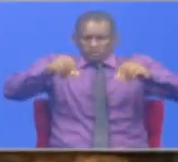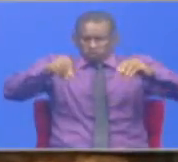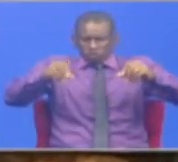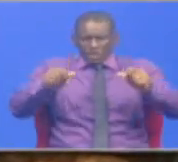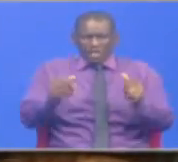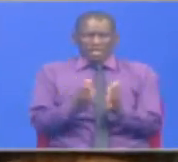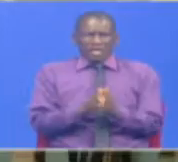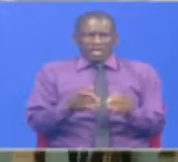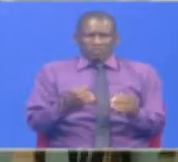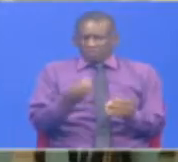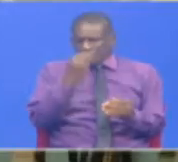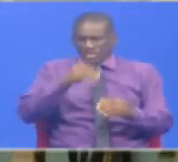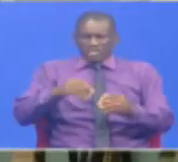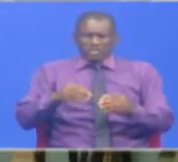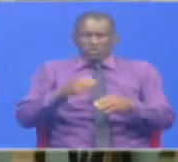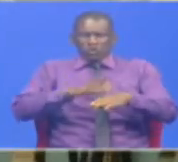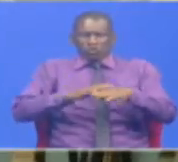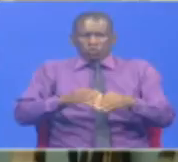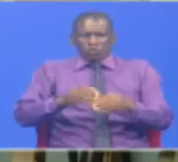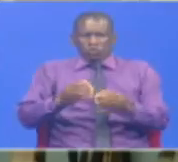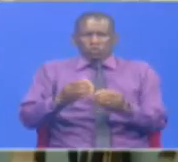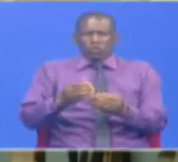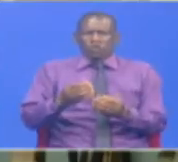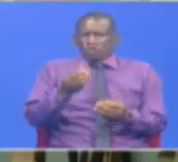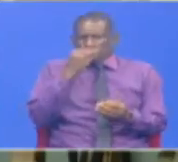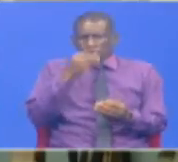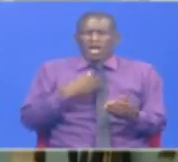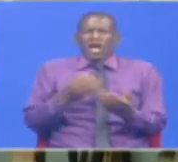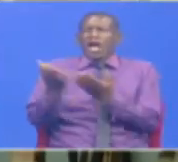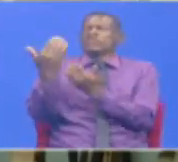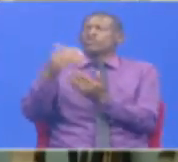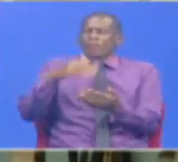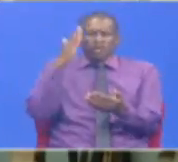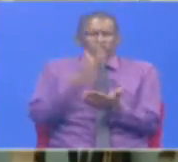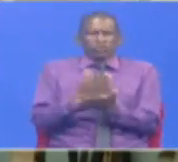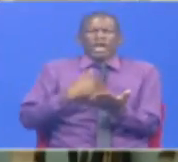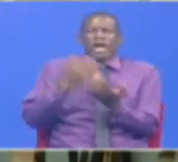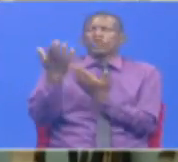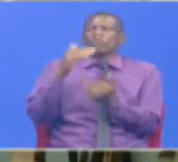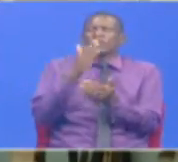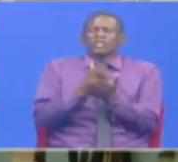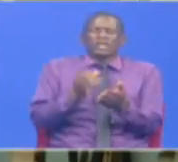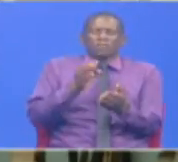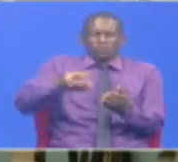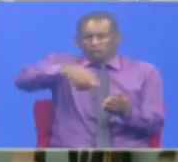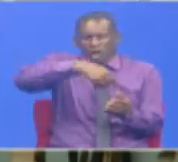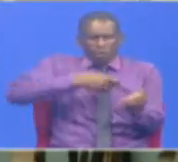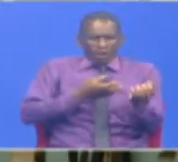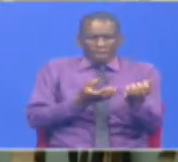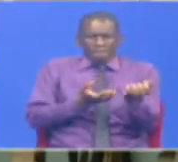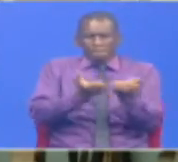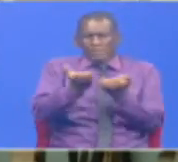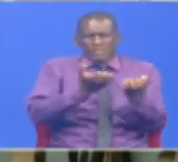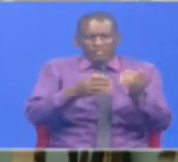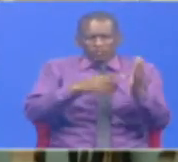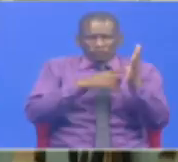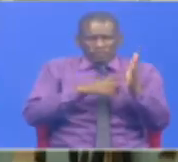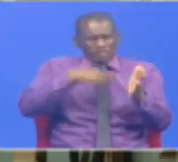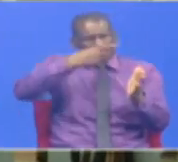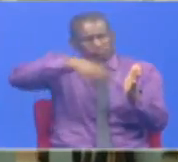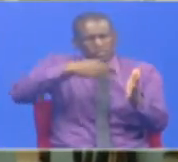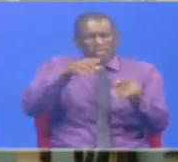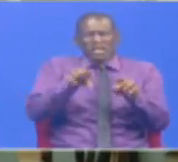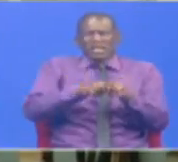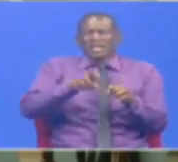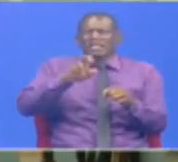eat healthy food. I hope and honestly really hope that some of our industries like Rivertex and Raymond come back to